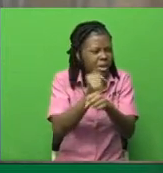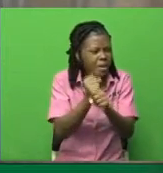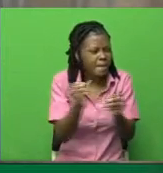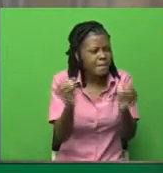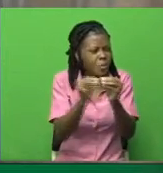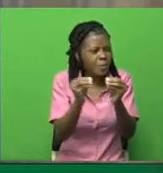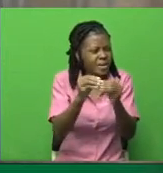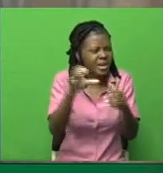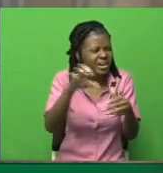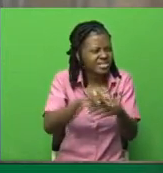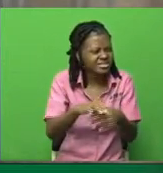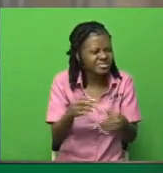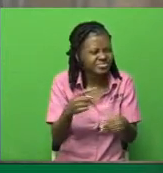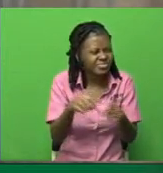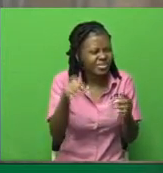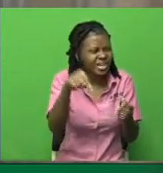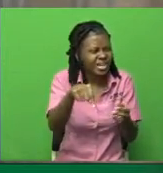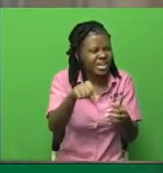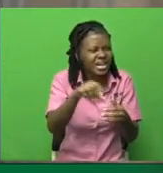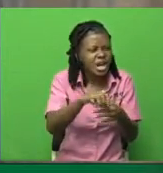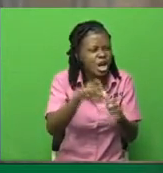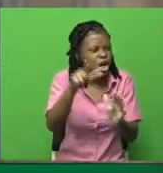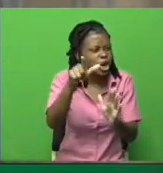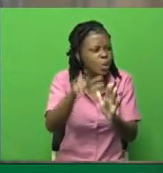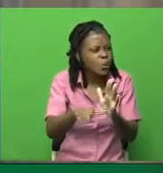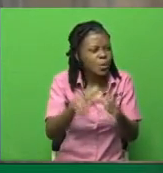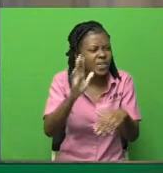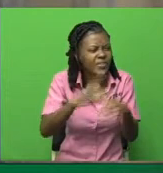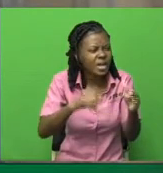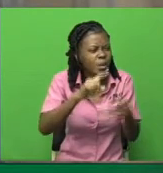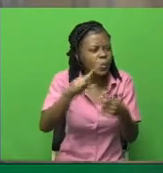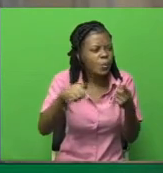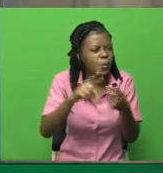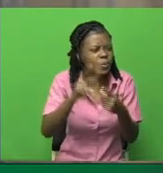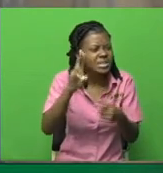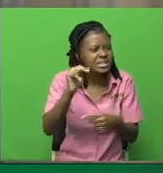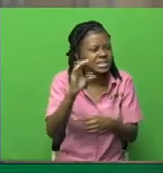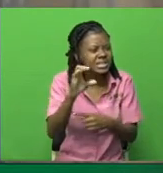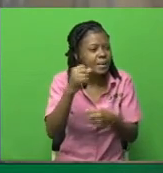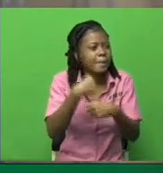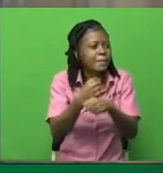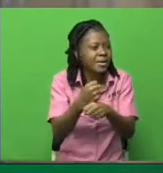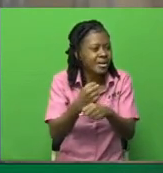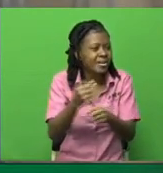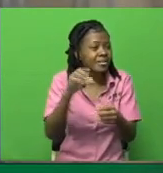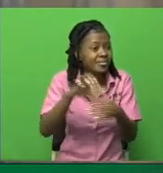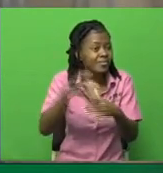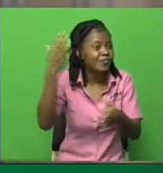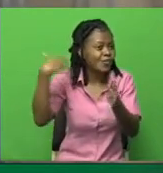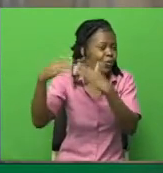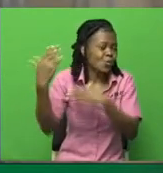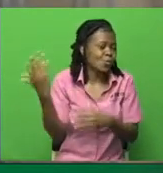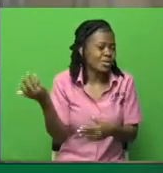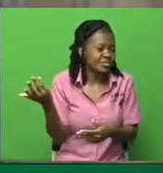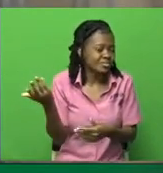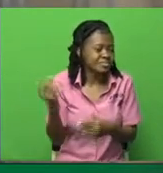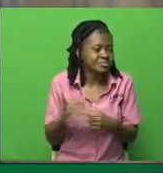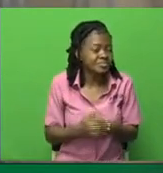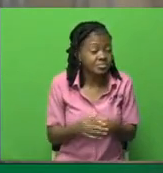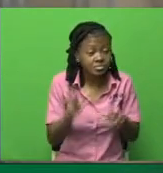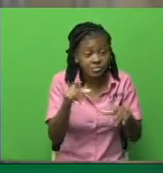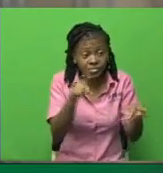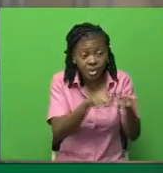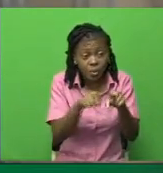lower than what he met when he came into office and we left in 2015. the minister also gave no credit